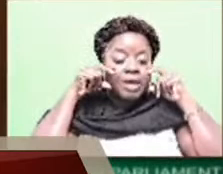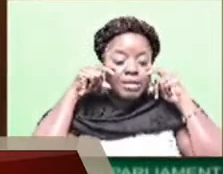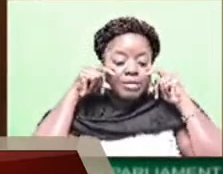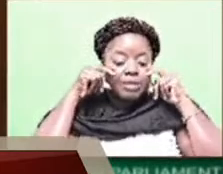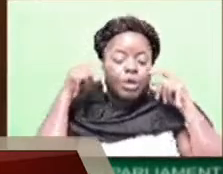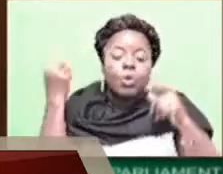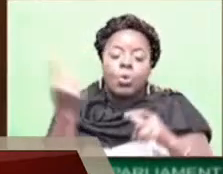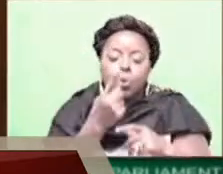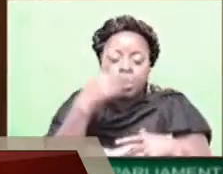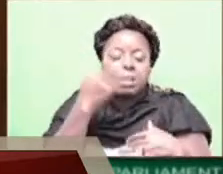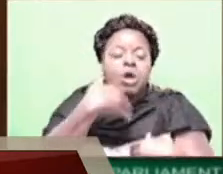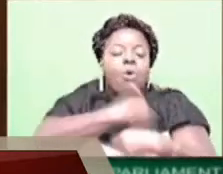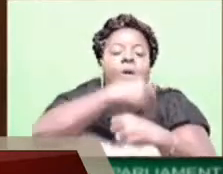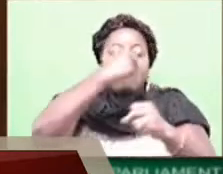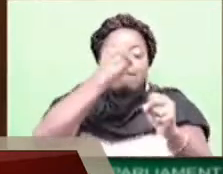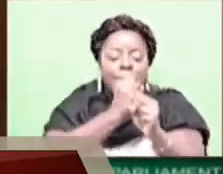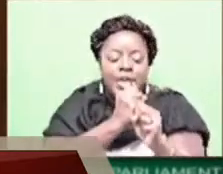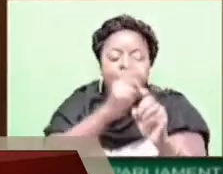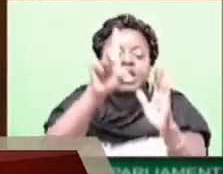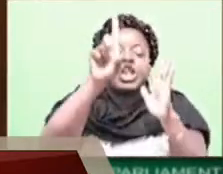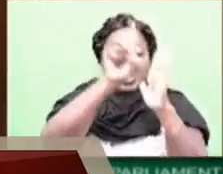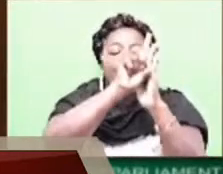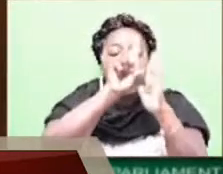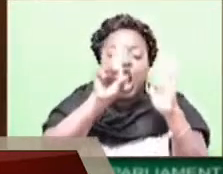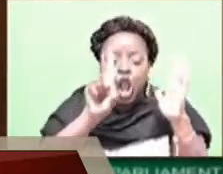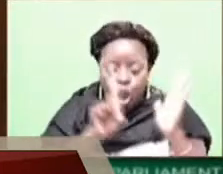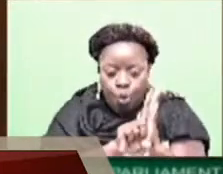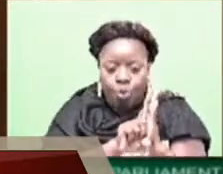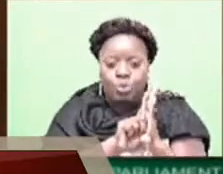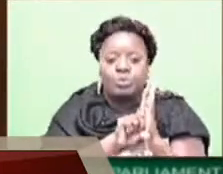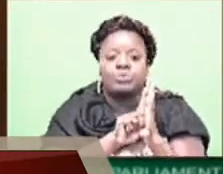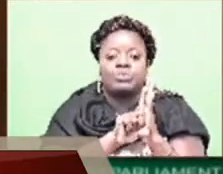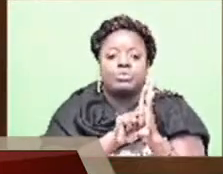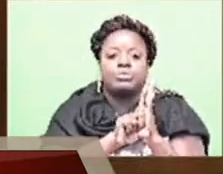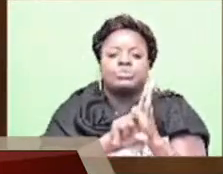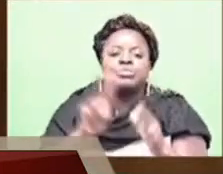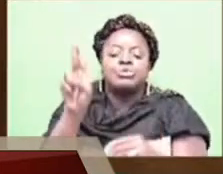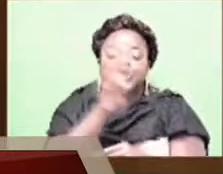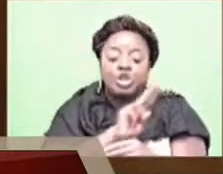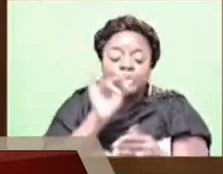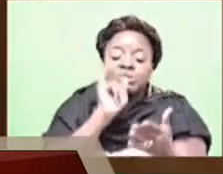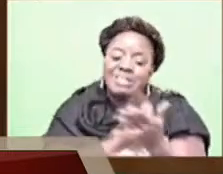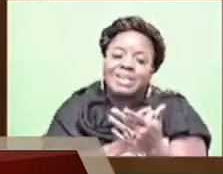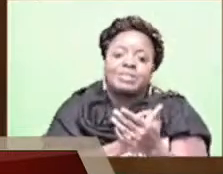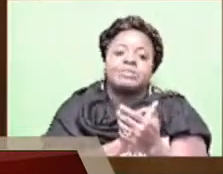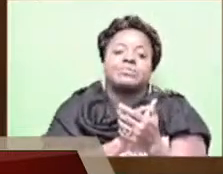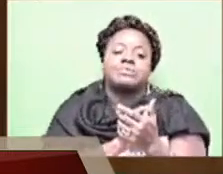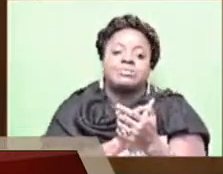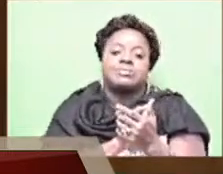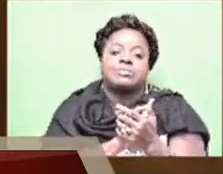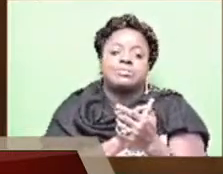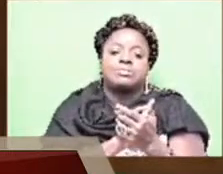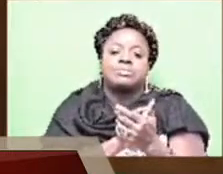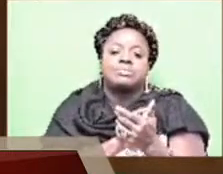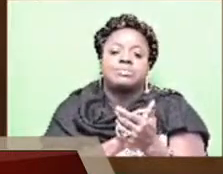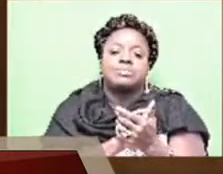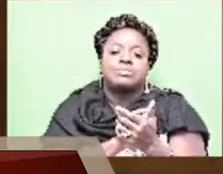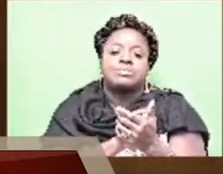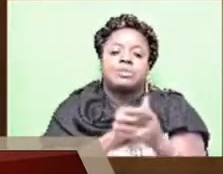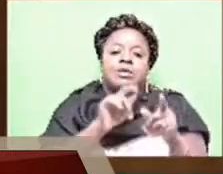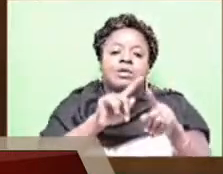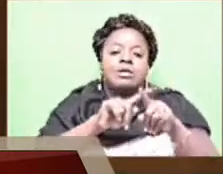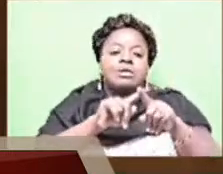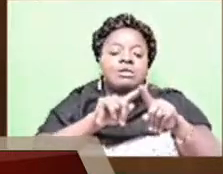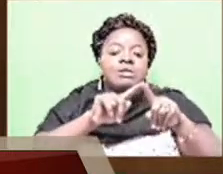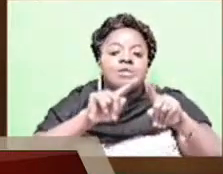law the springboard to use an administrative formula of fixed penalties, an alternative to treating